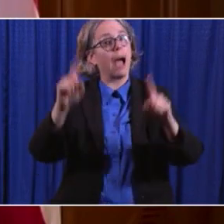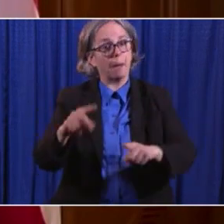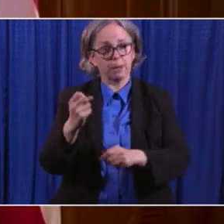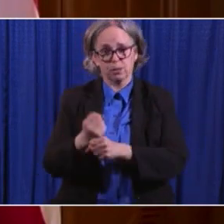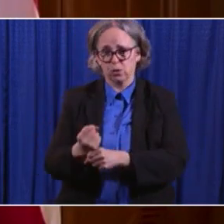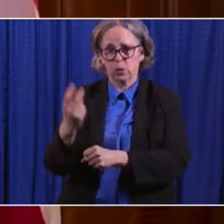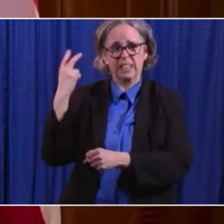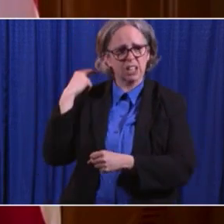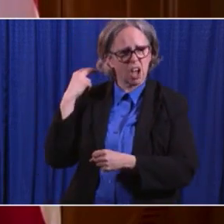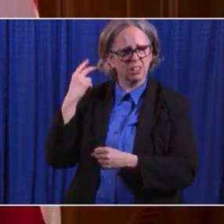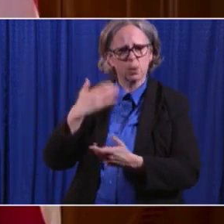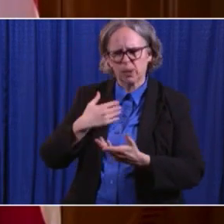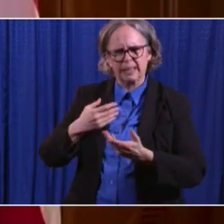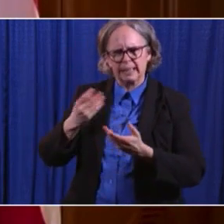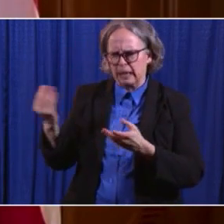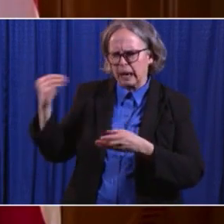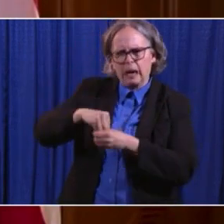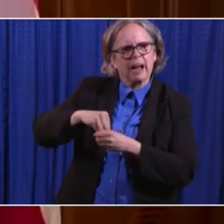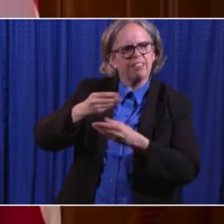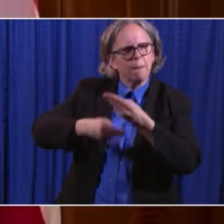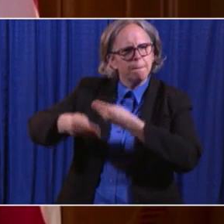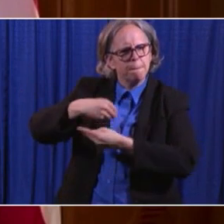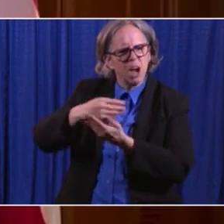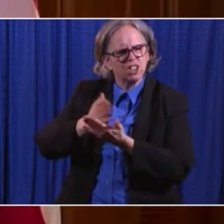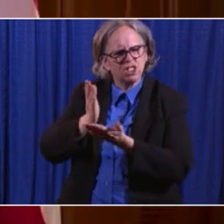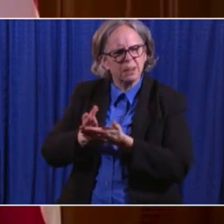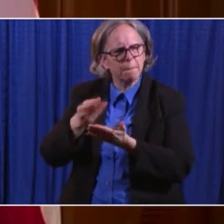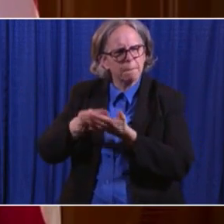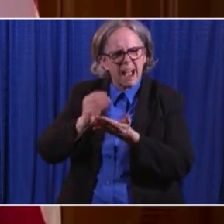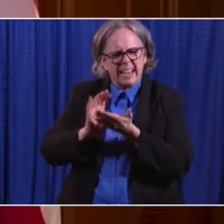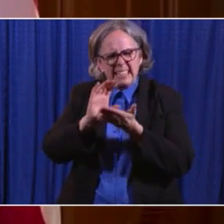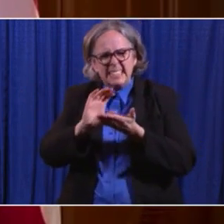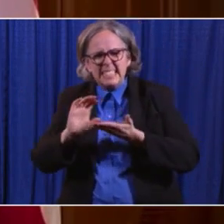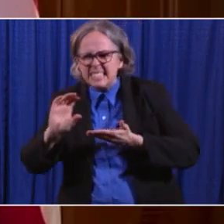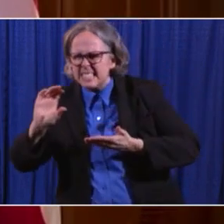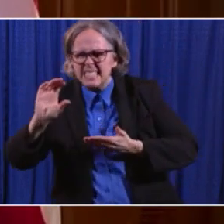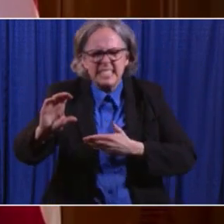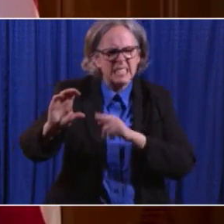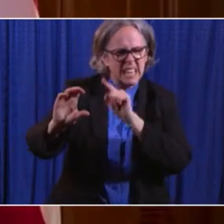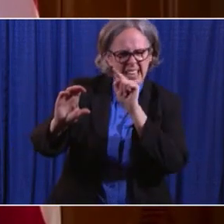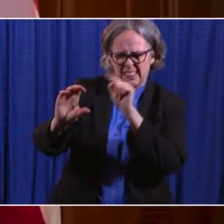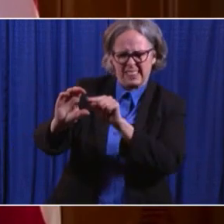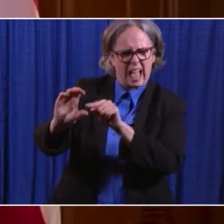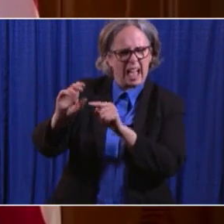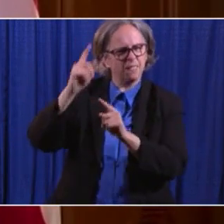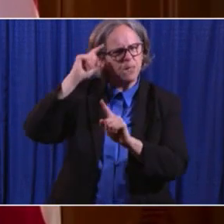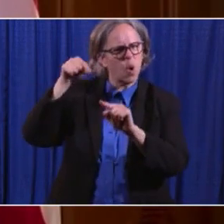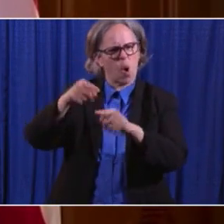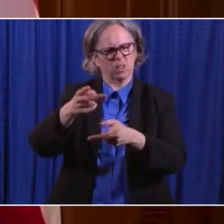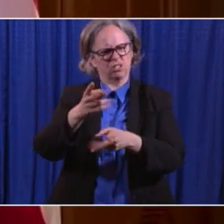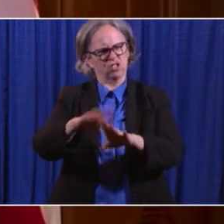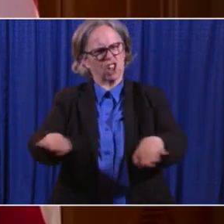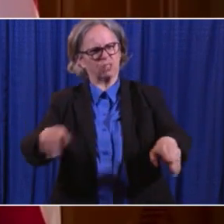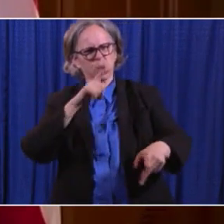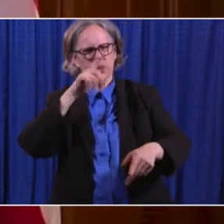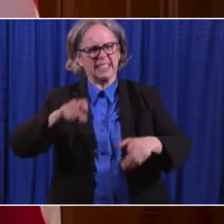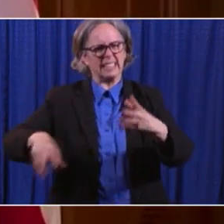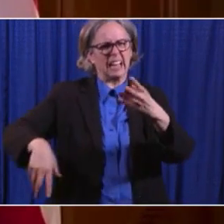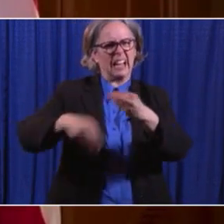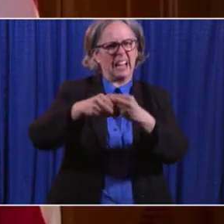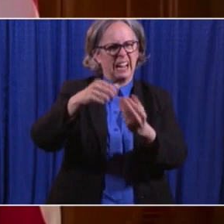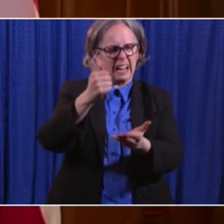these multi-system youth, what they call multi-system youth. And I'm very grateful that the General Assembly agreed with